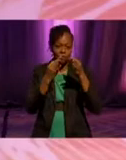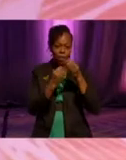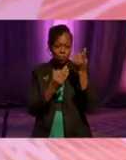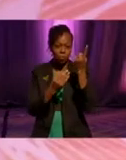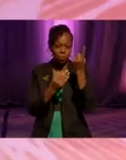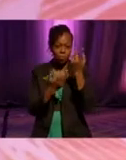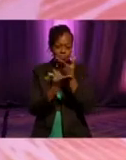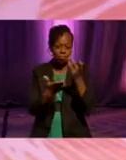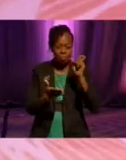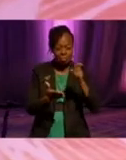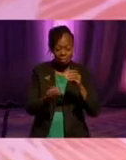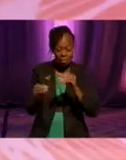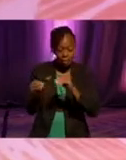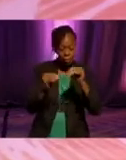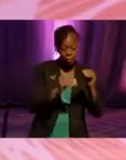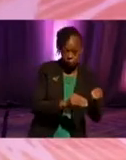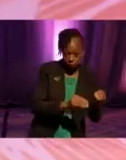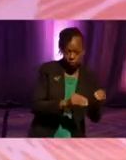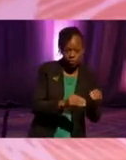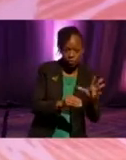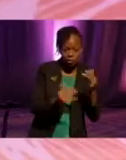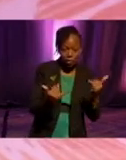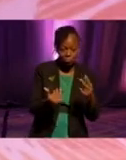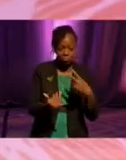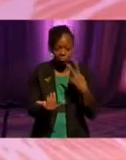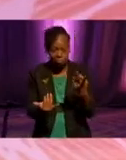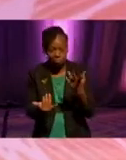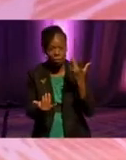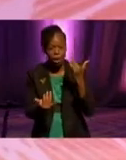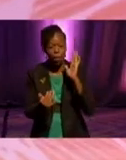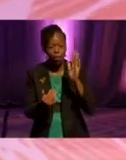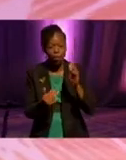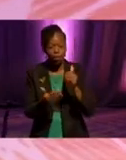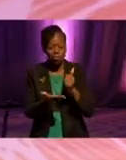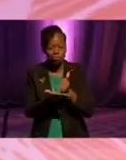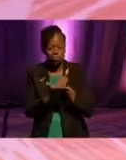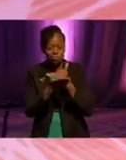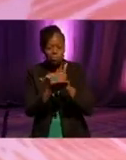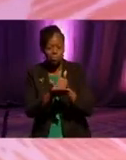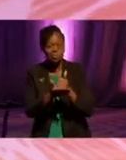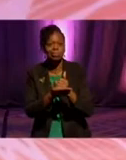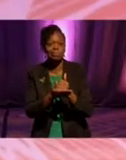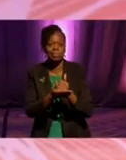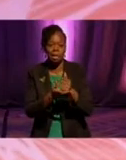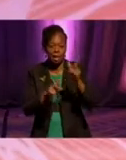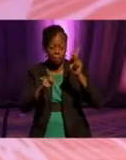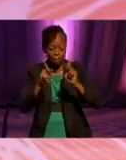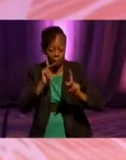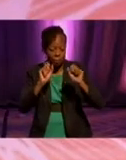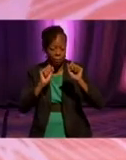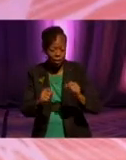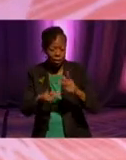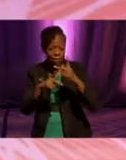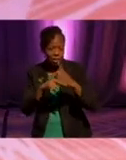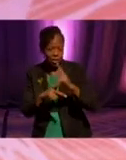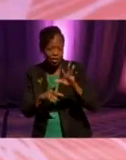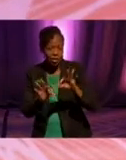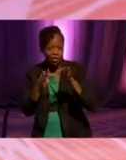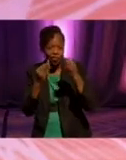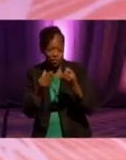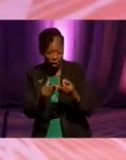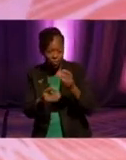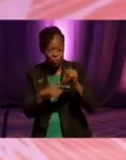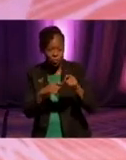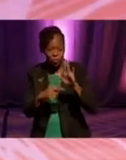that needs to move because it will ensure that people can take care of their families when they